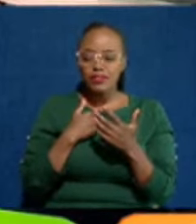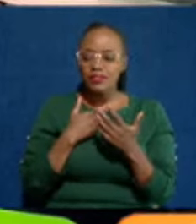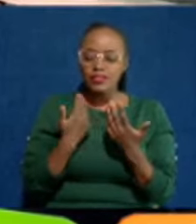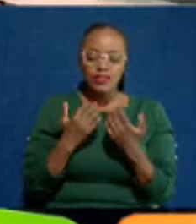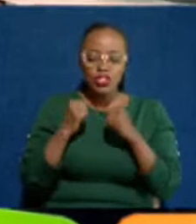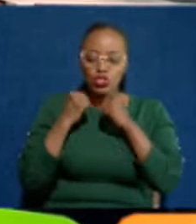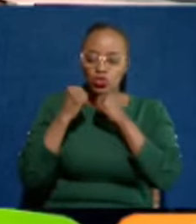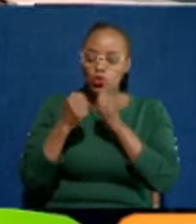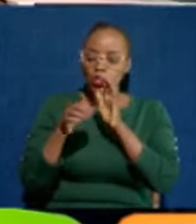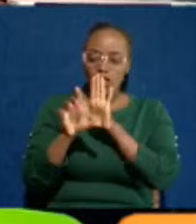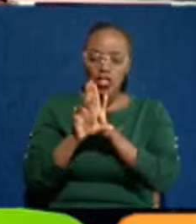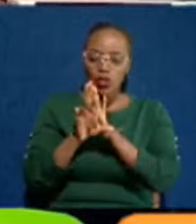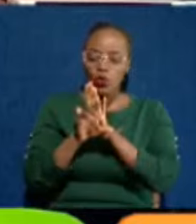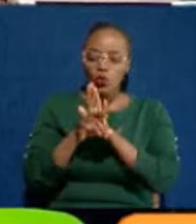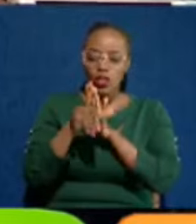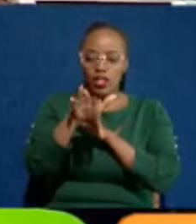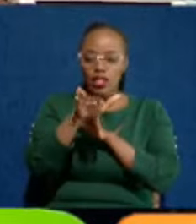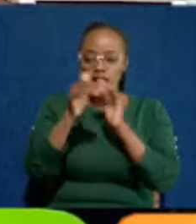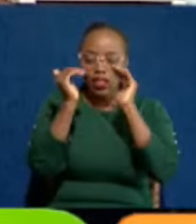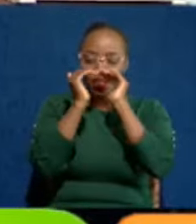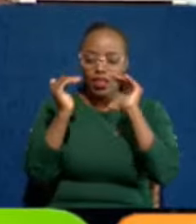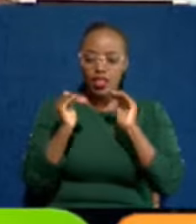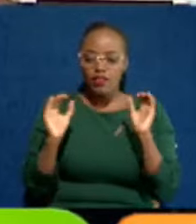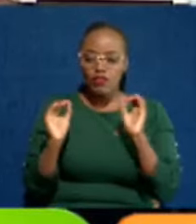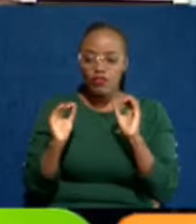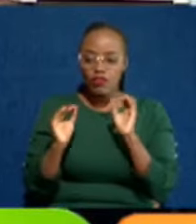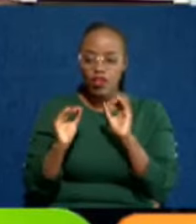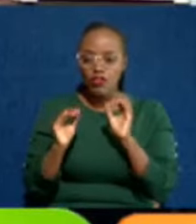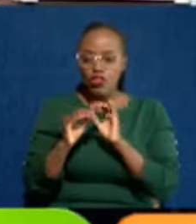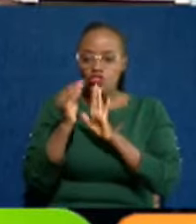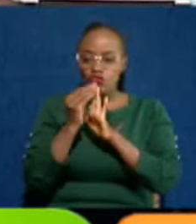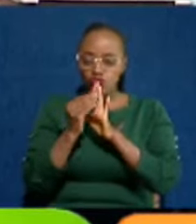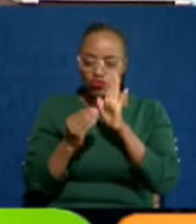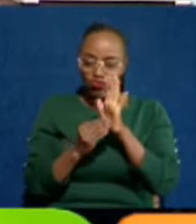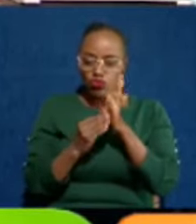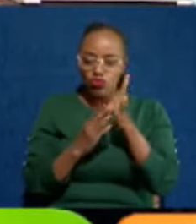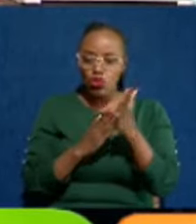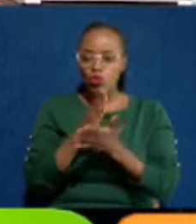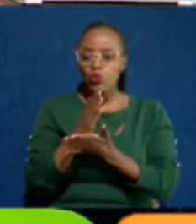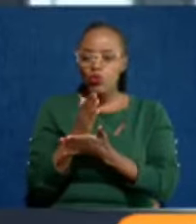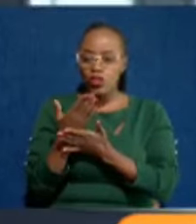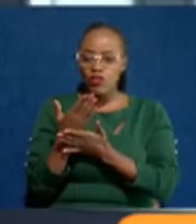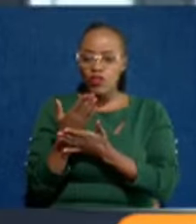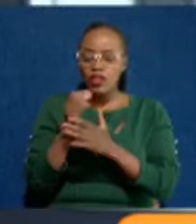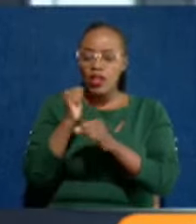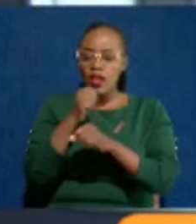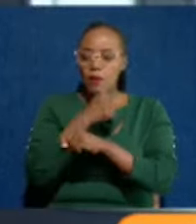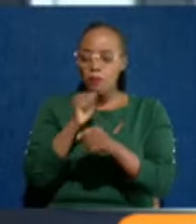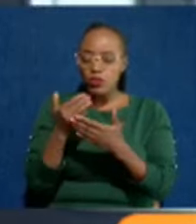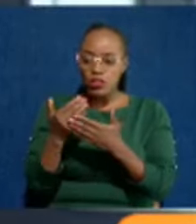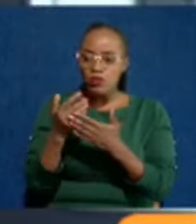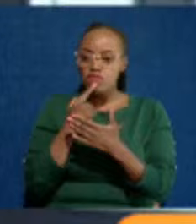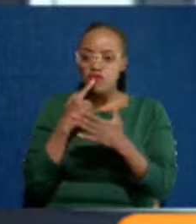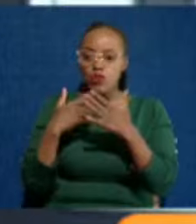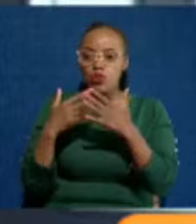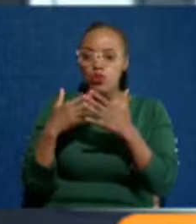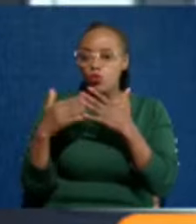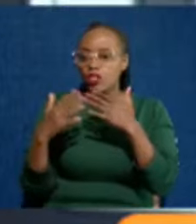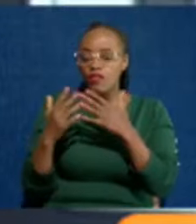strong legal ground to take them through. You can't convict them for trying to